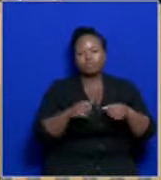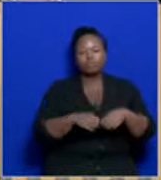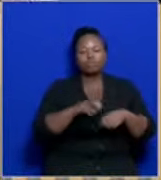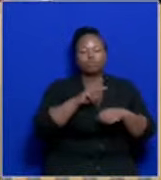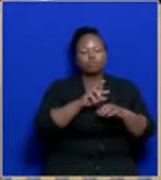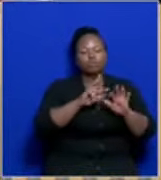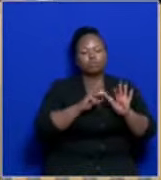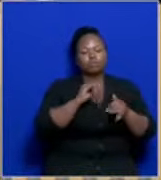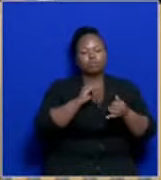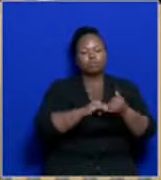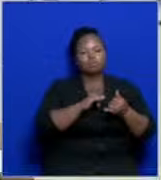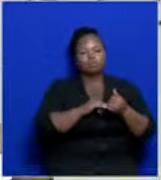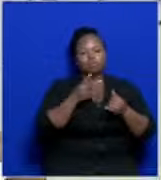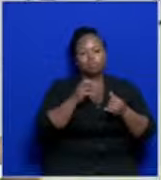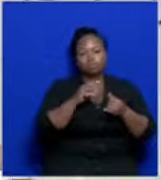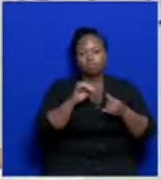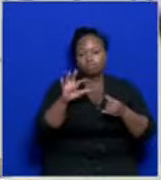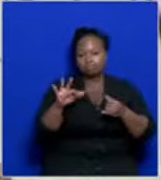Do you confirm?